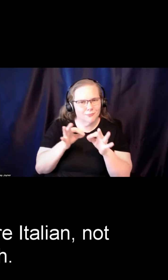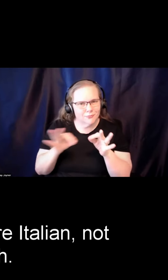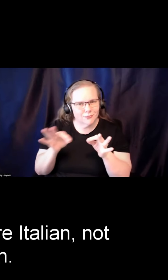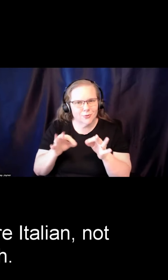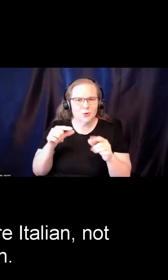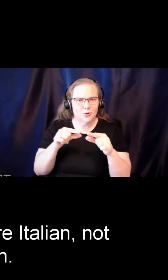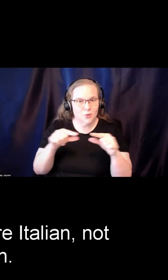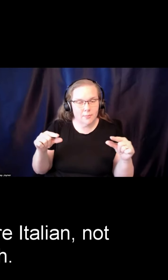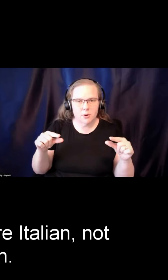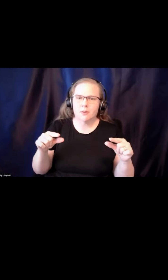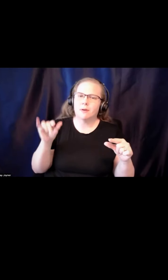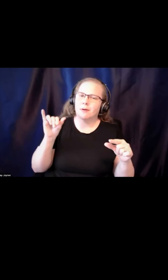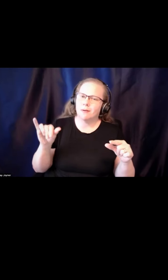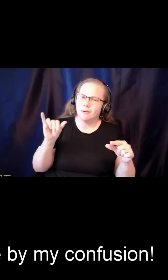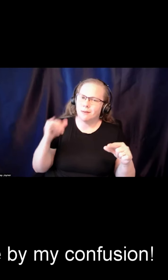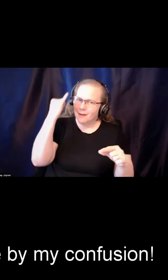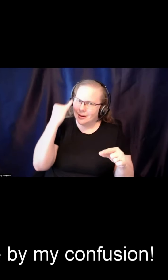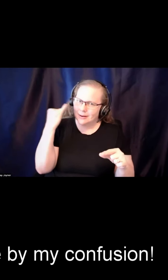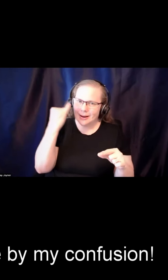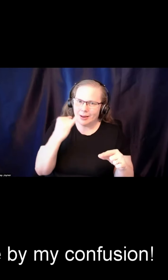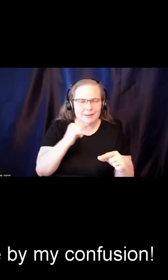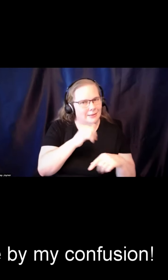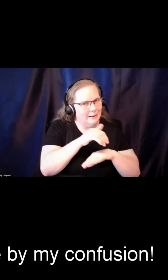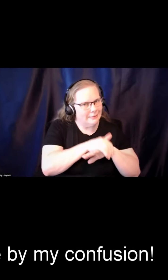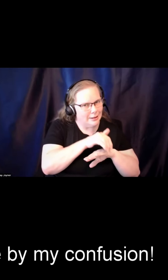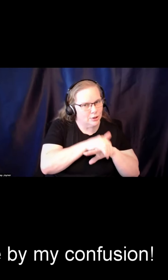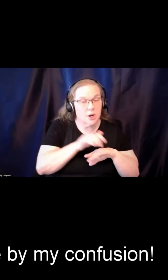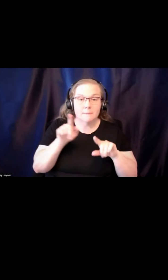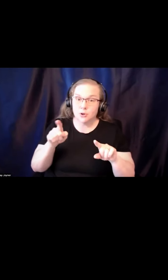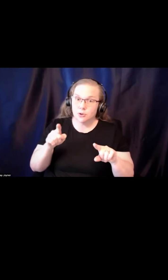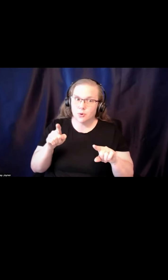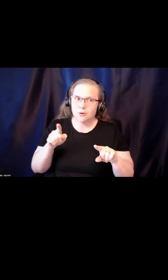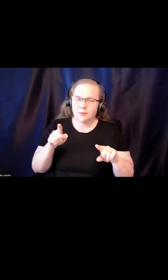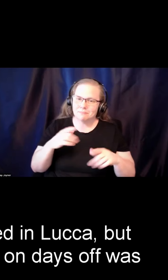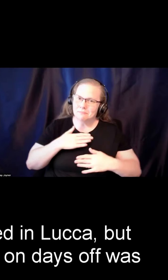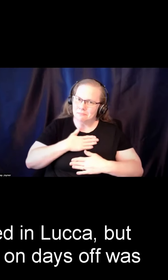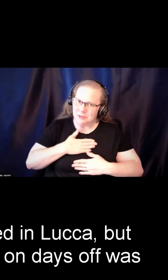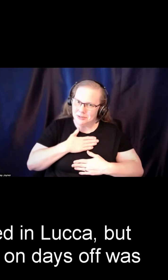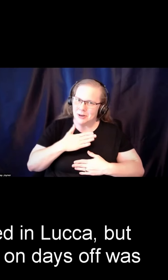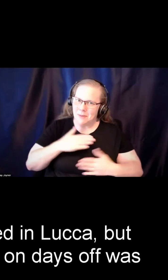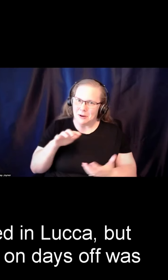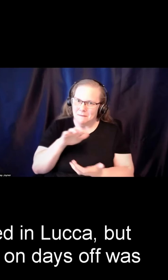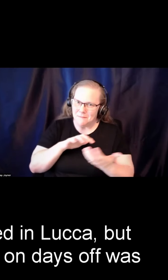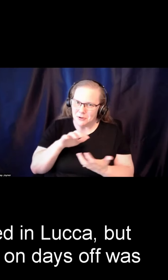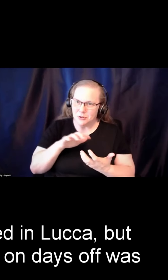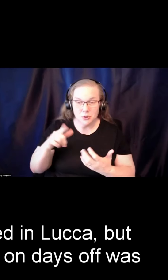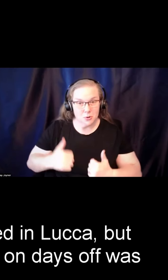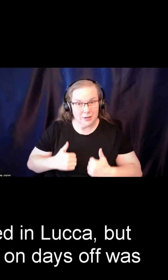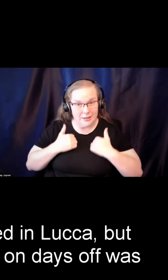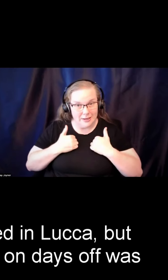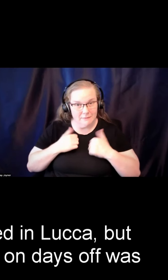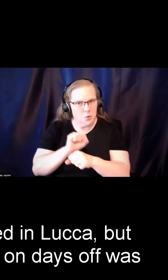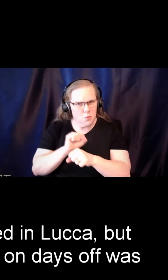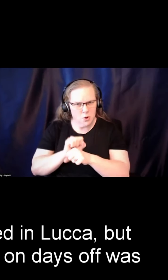were Italian, not English. How pleased you were by my confusion. You lived and worked in Lucca,